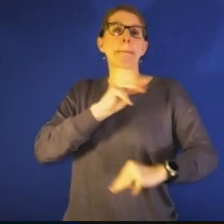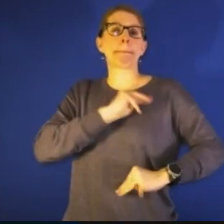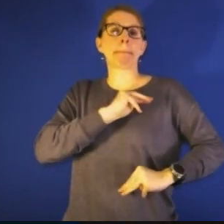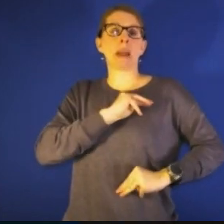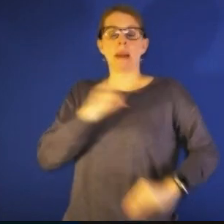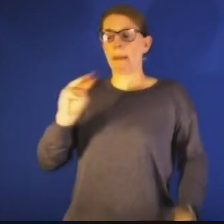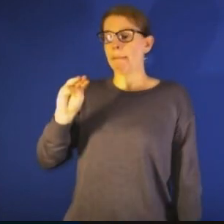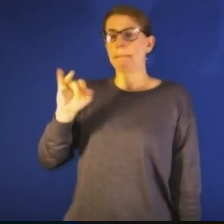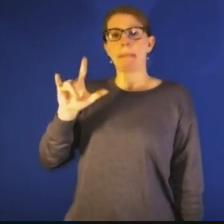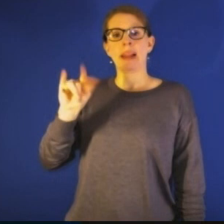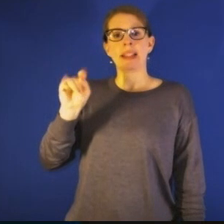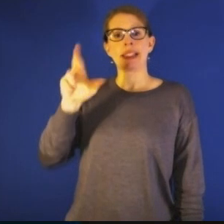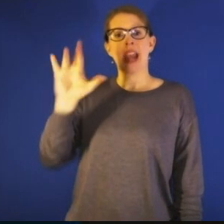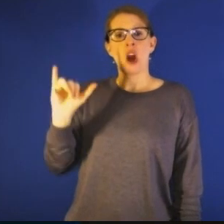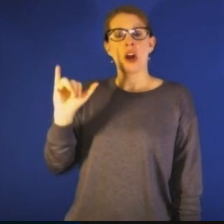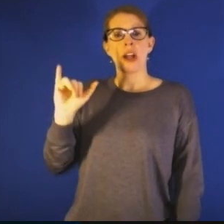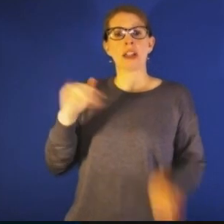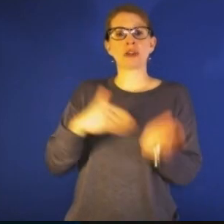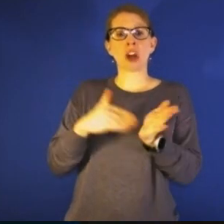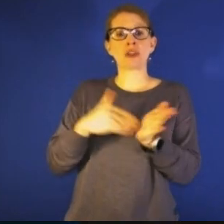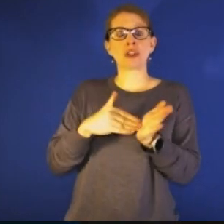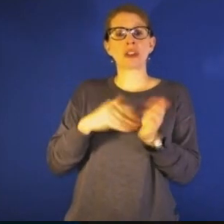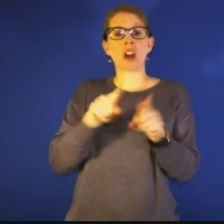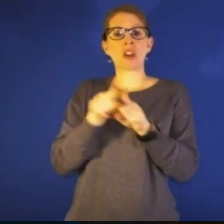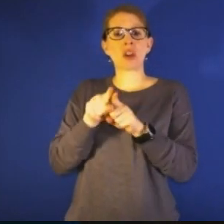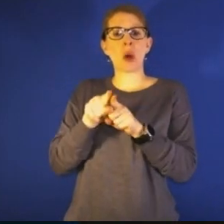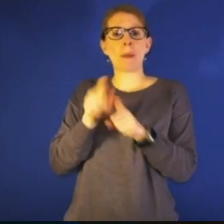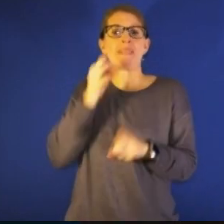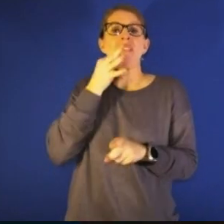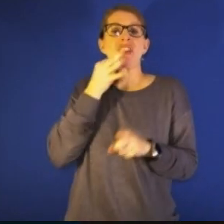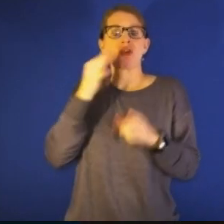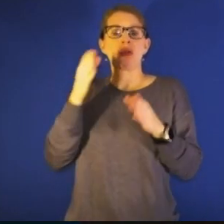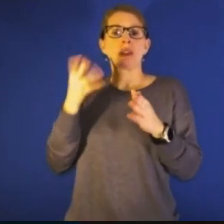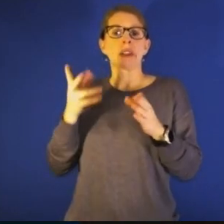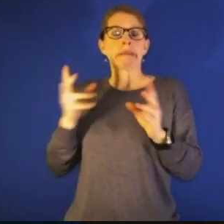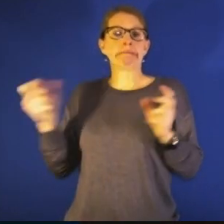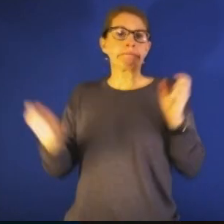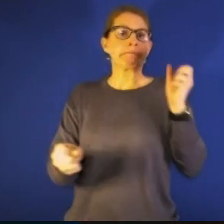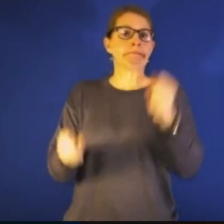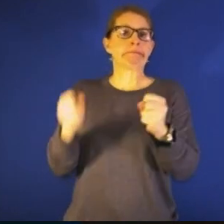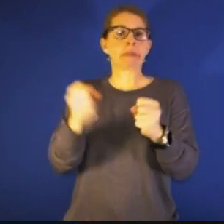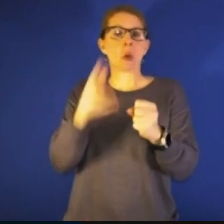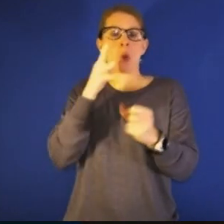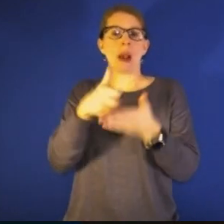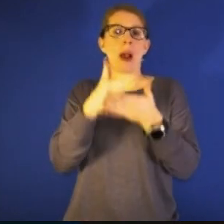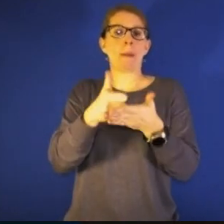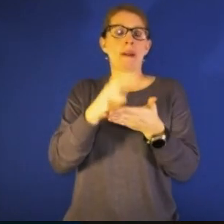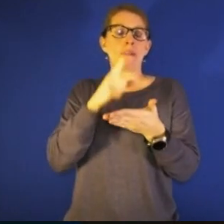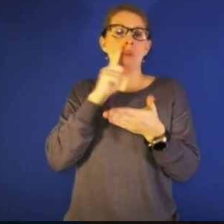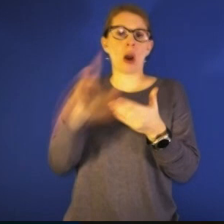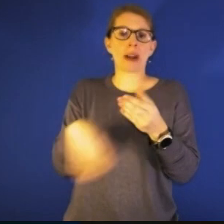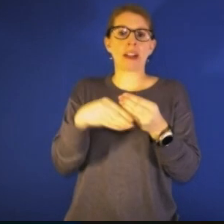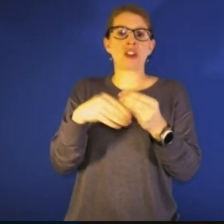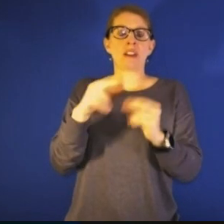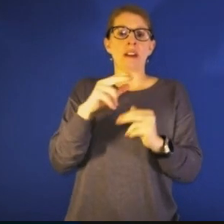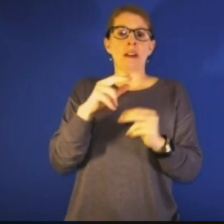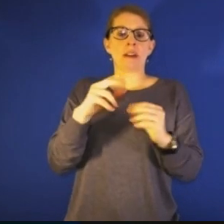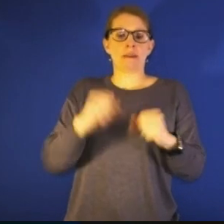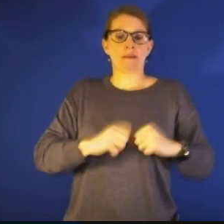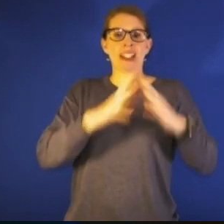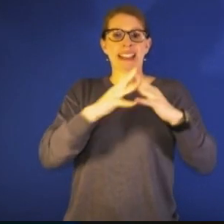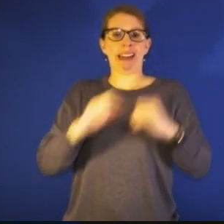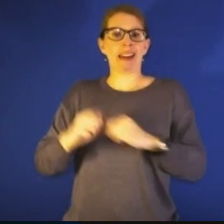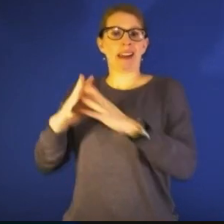military healthcare professionals to help care for COVID patients in Kansas and maybe additional facilities. I'm